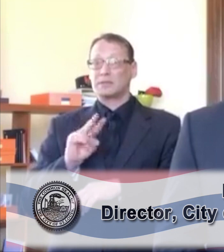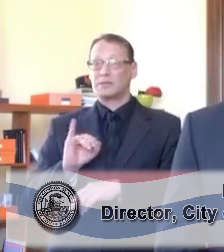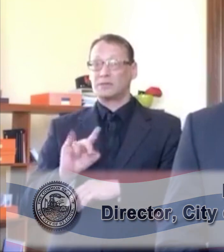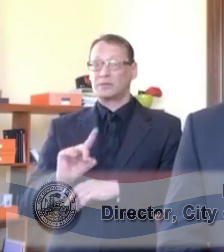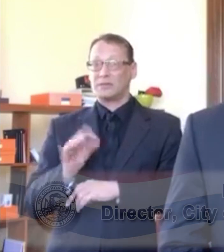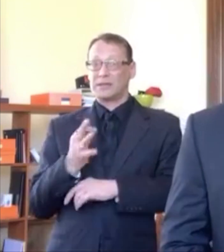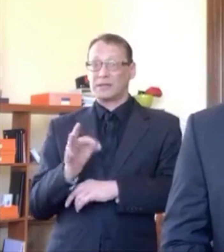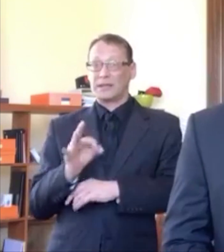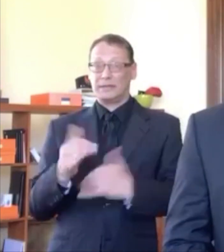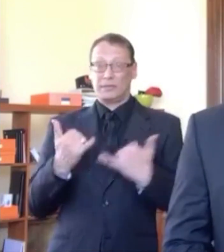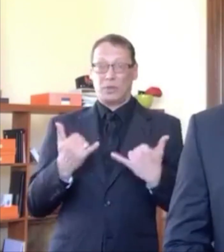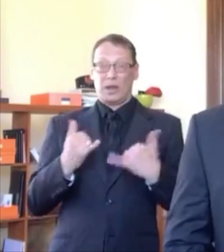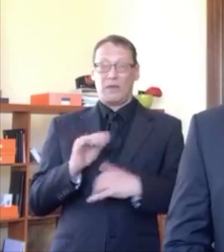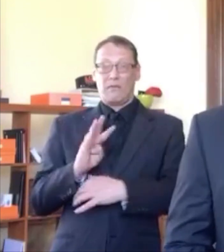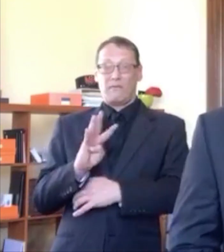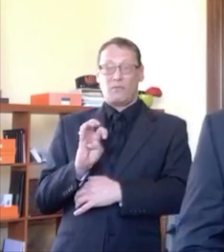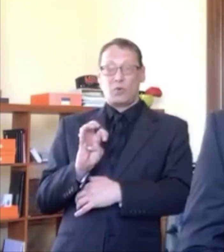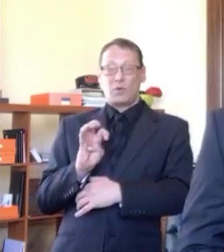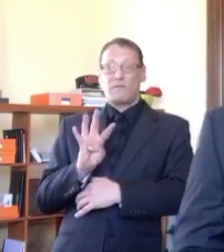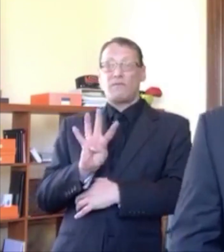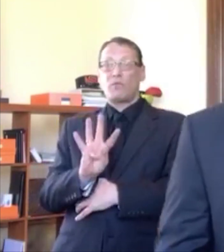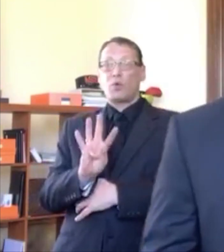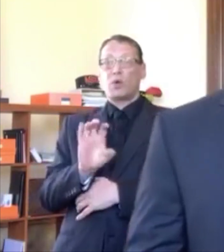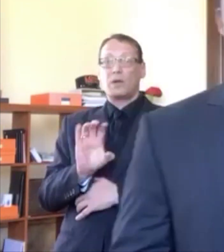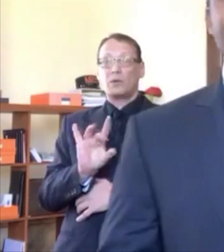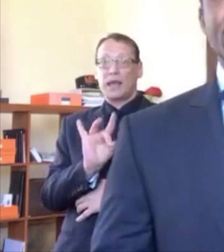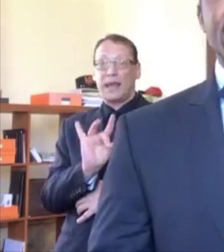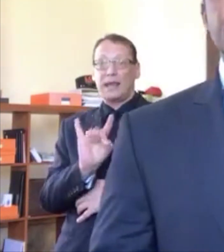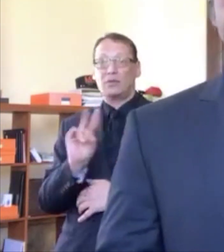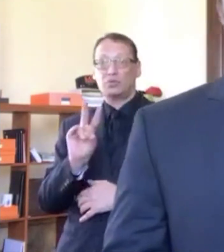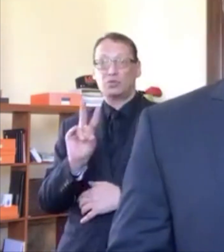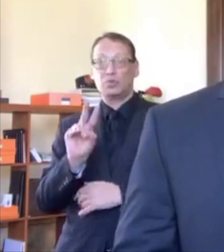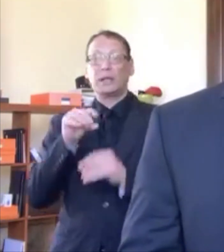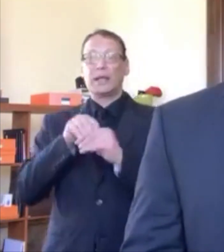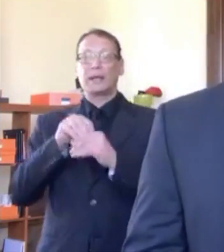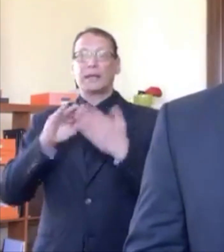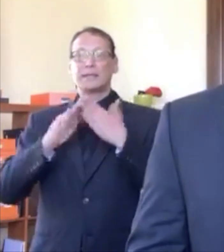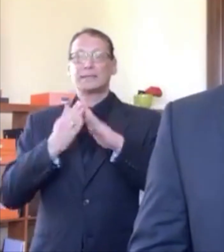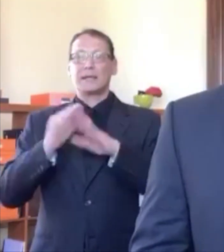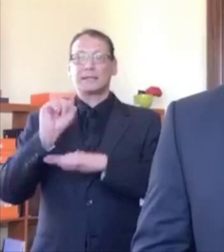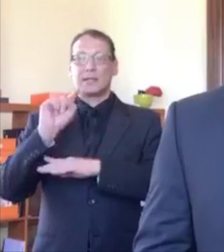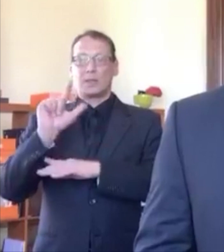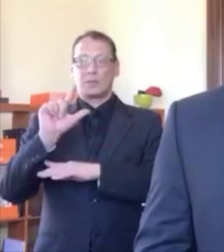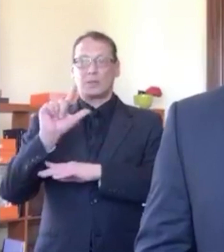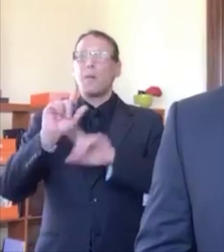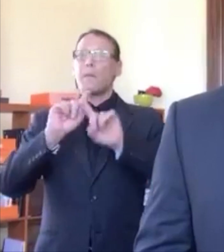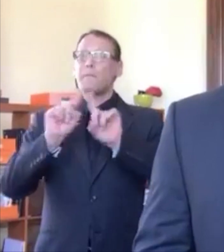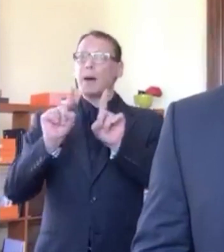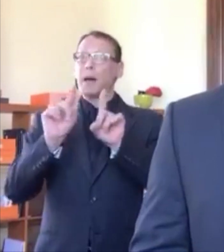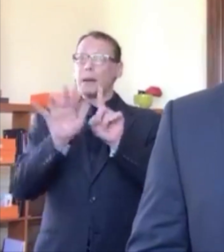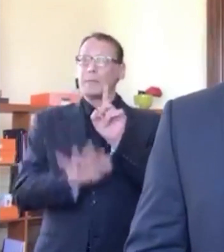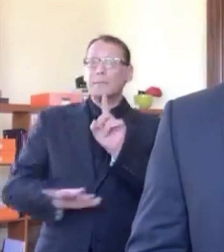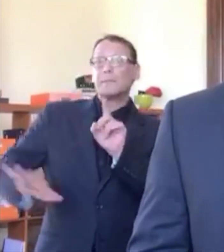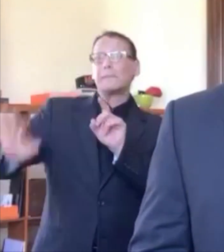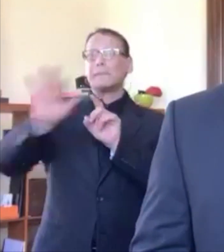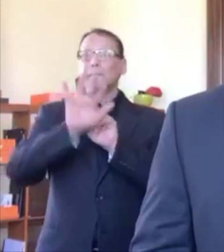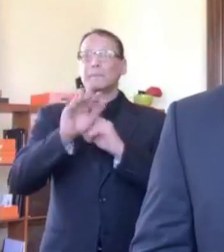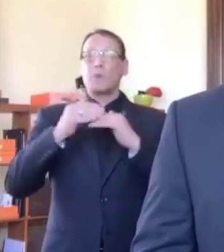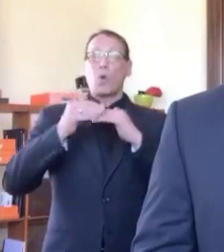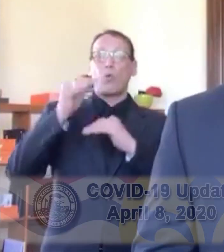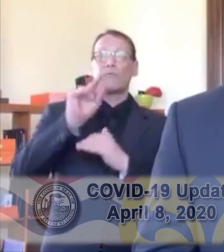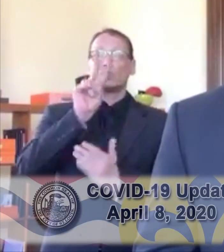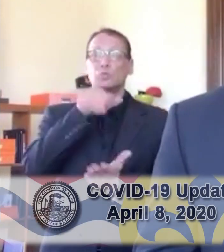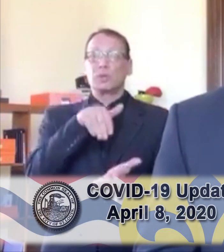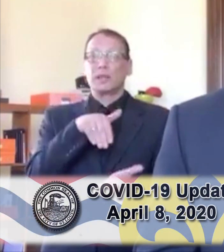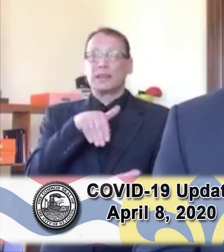have 482 confirmed cases of COVID-19 in the city of St. Louis. However, in the region, we have over 2,000 individuals